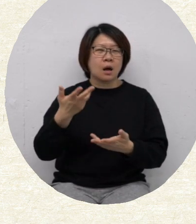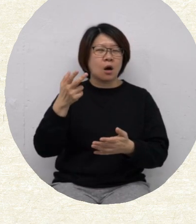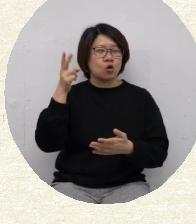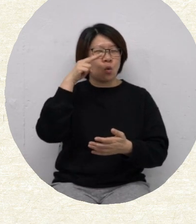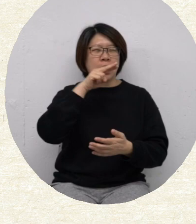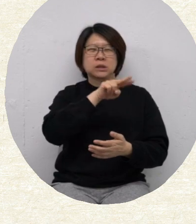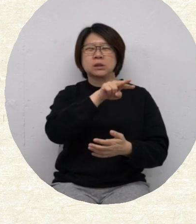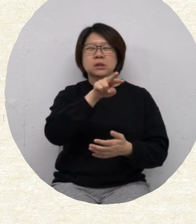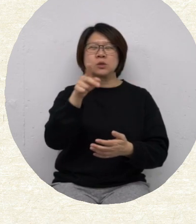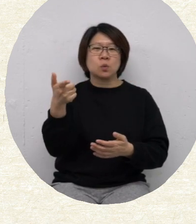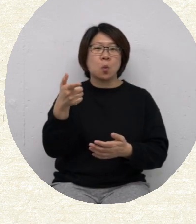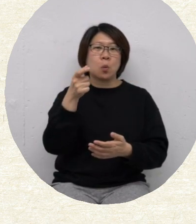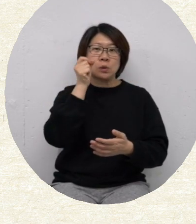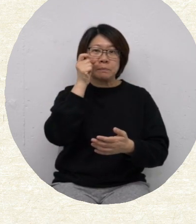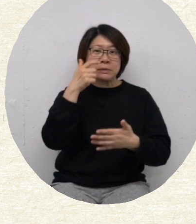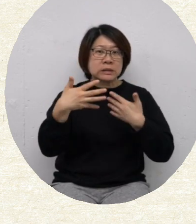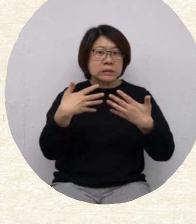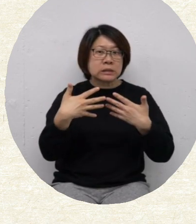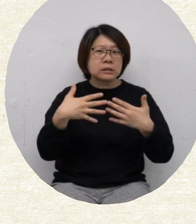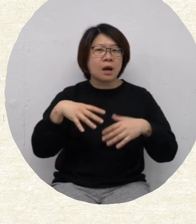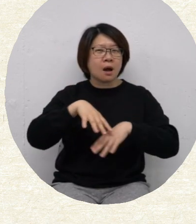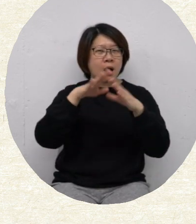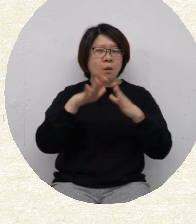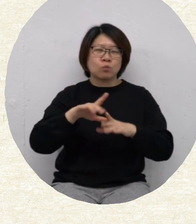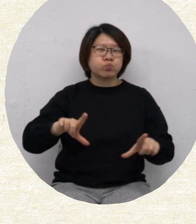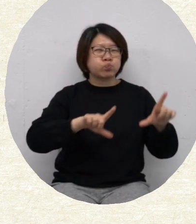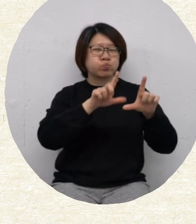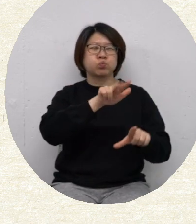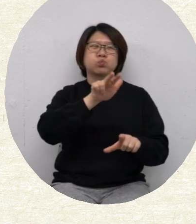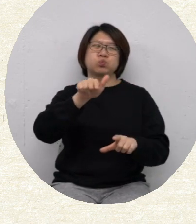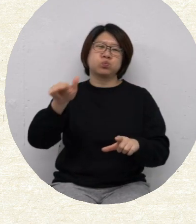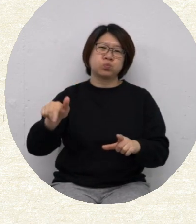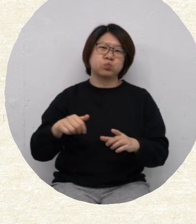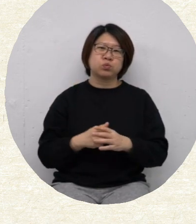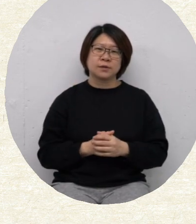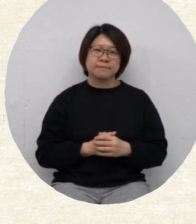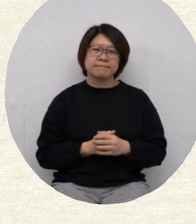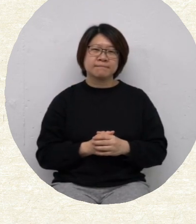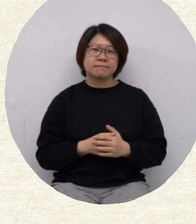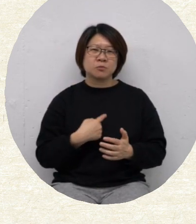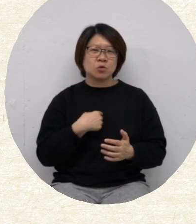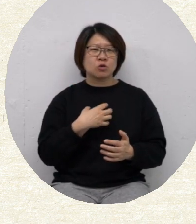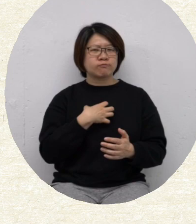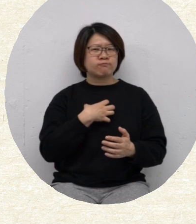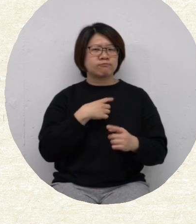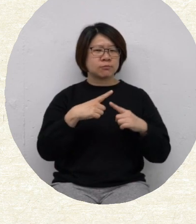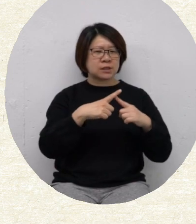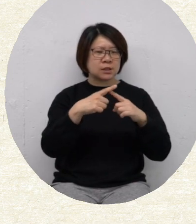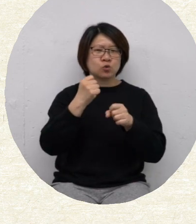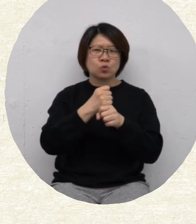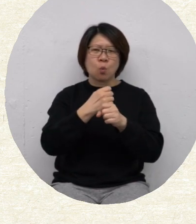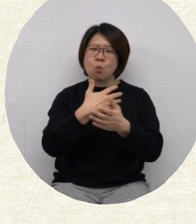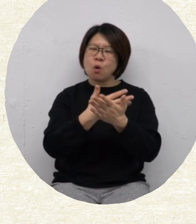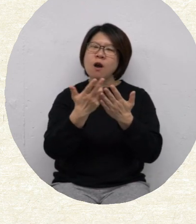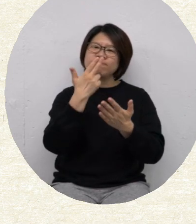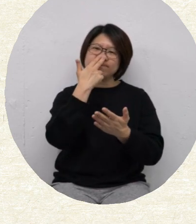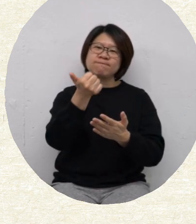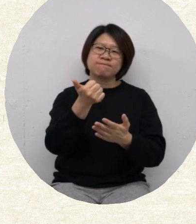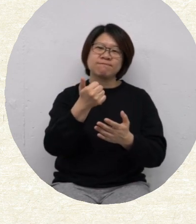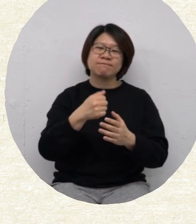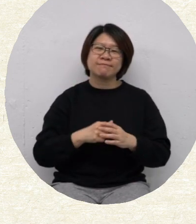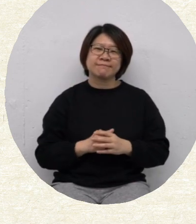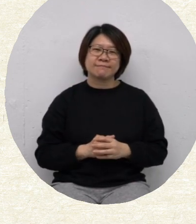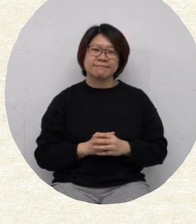the common and extraordinary way we structure our everyday surroundings. I find beauty in the